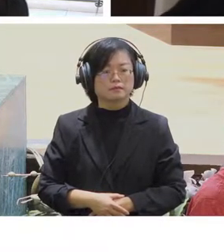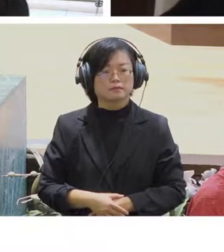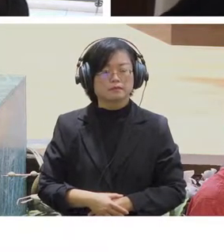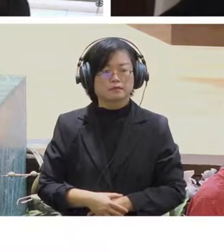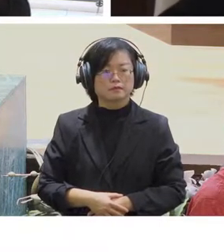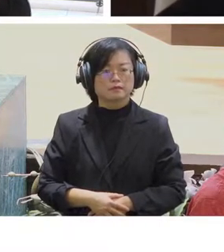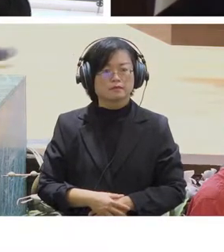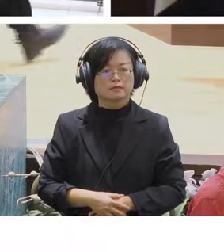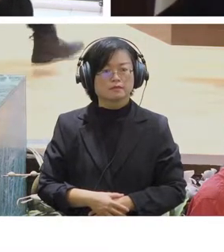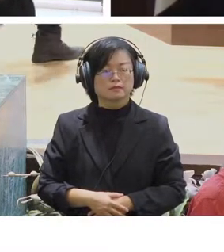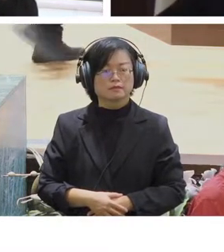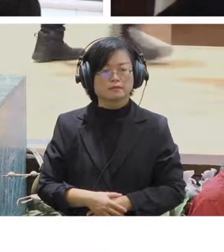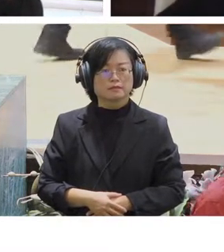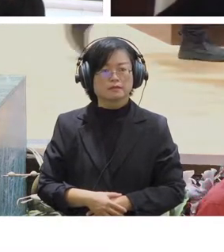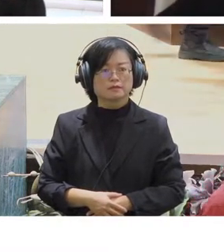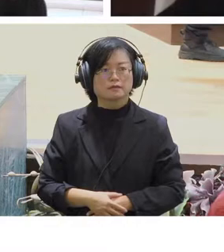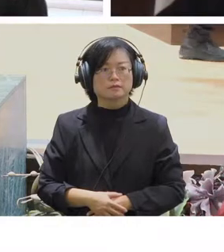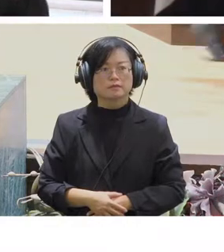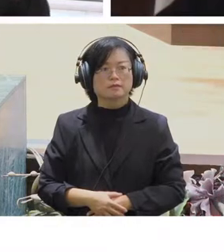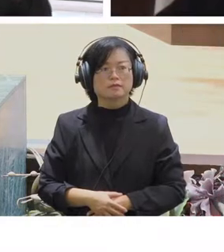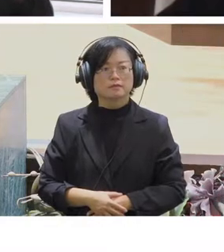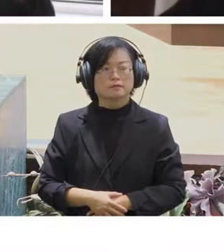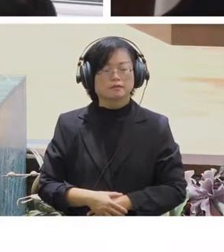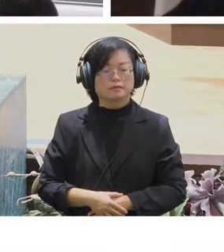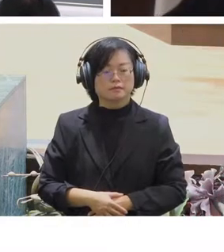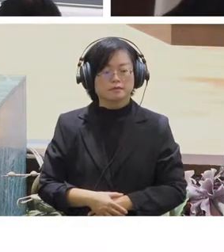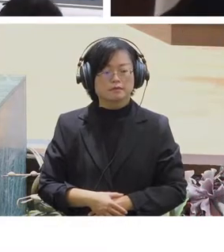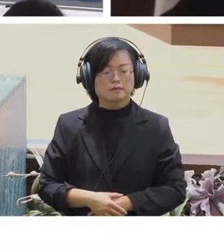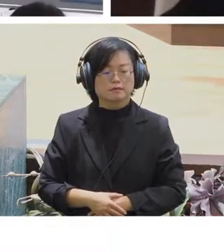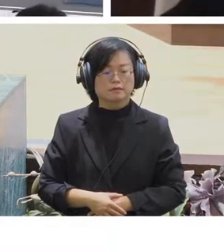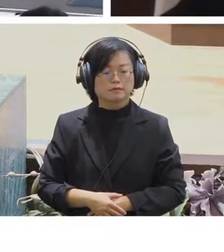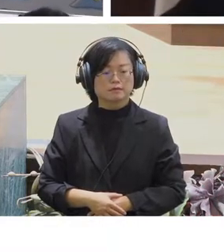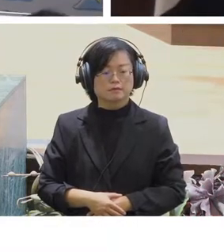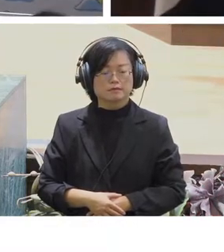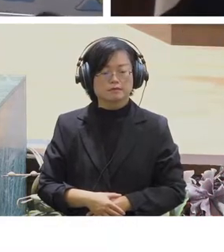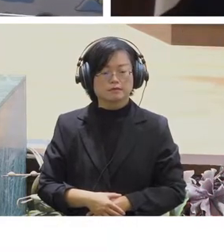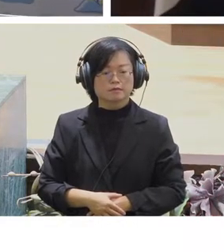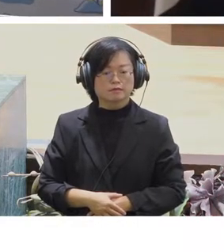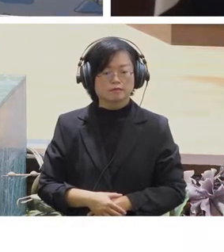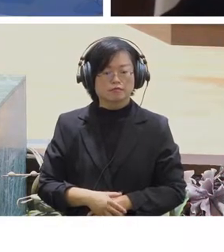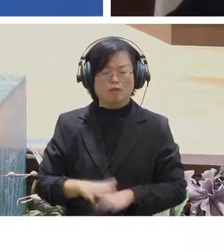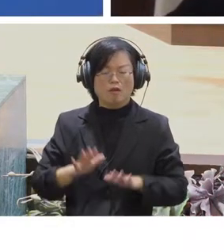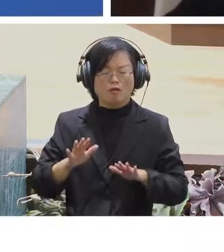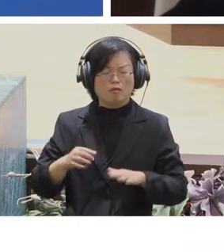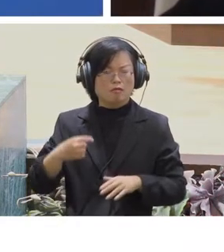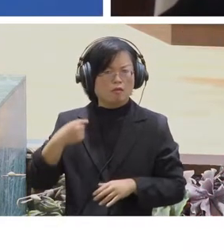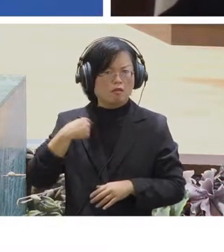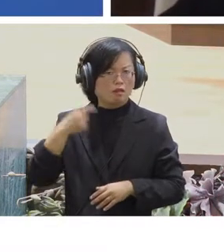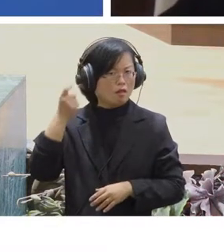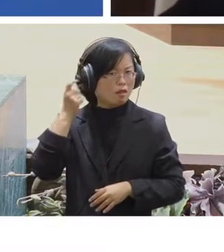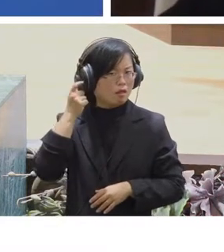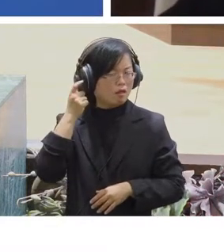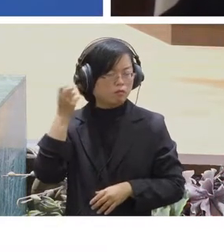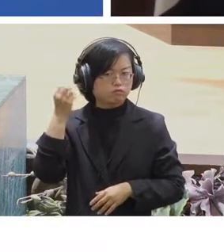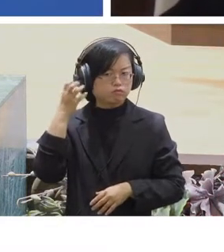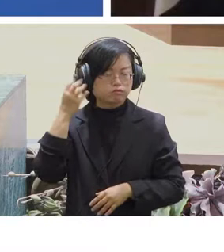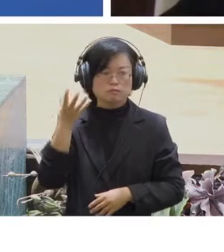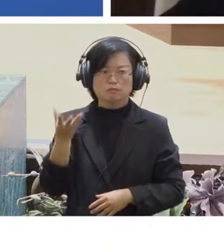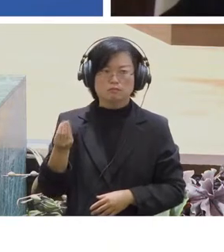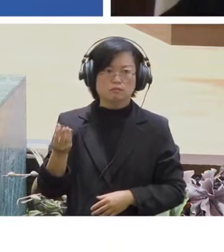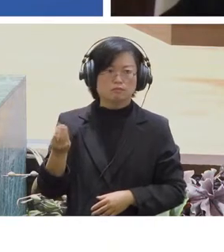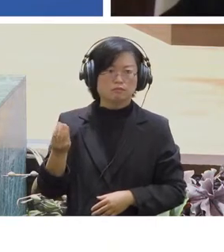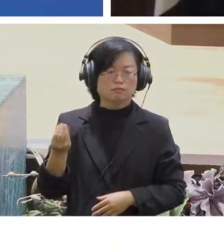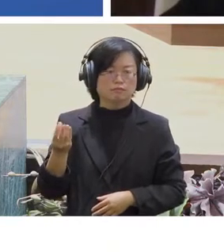about transparency and accountability, you always face backlash from the government, from the